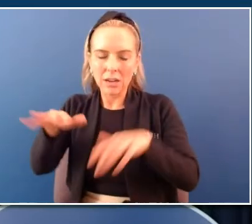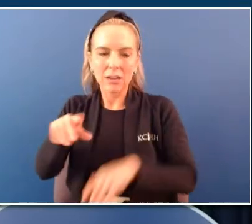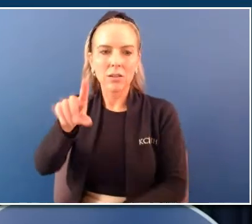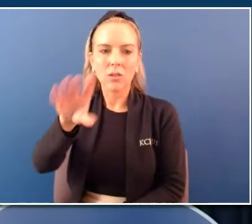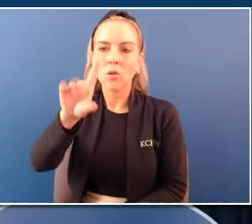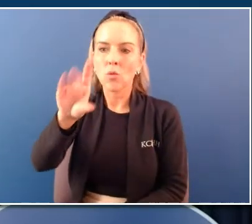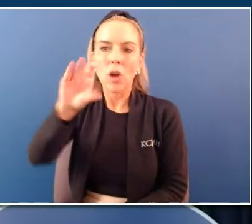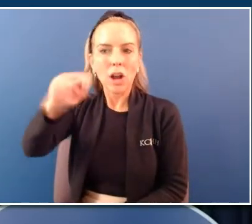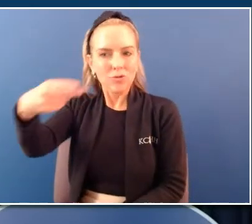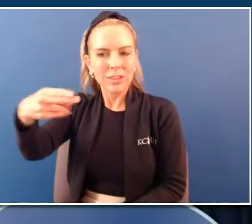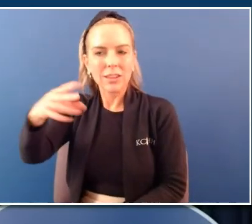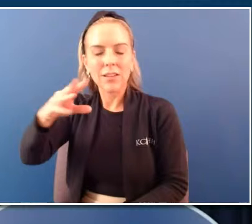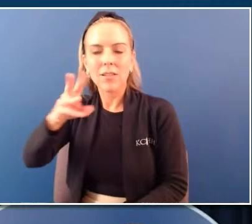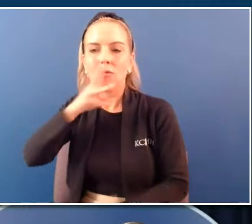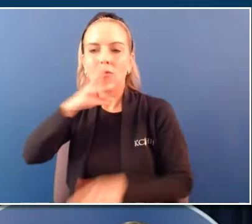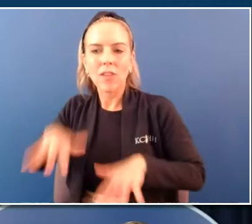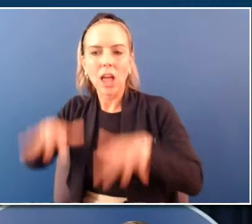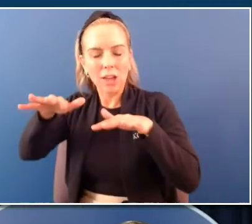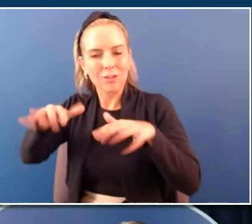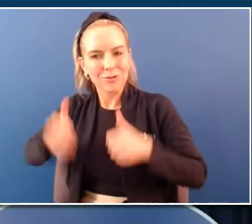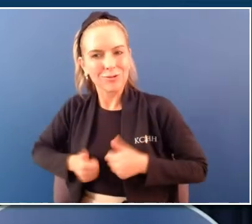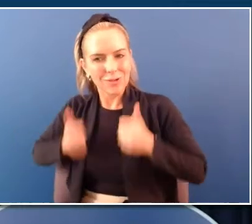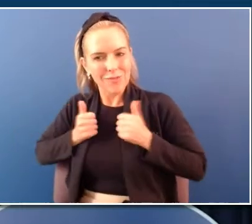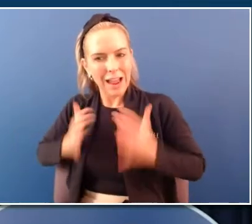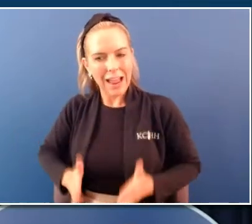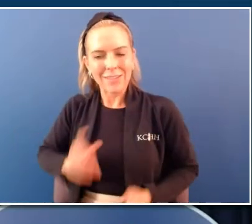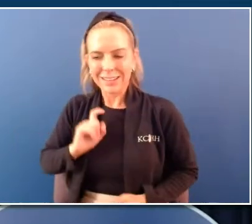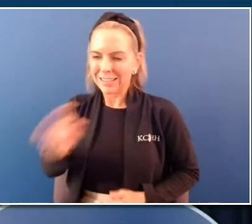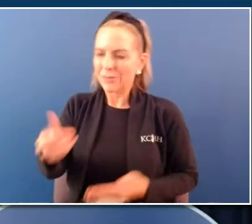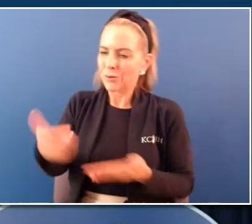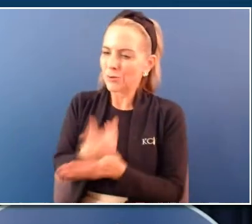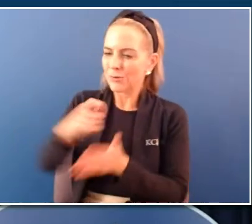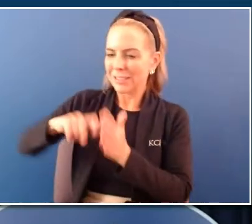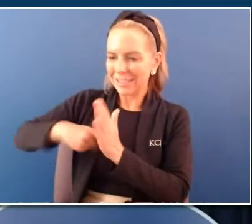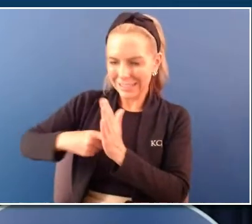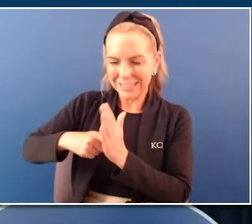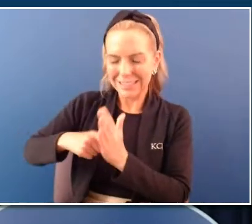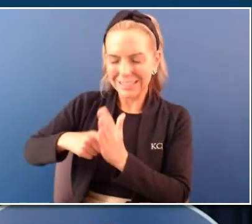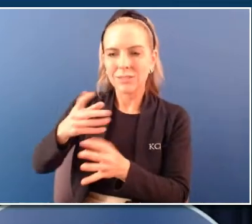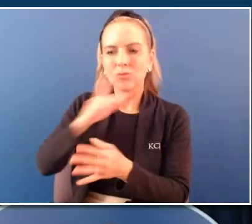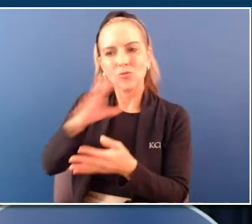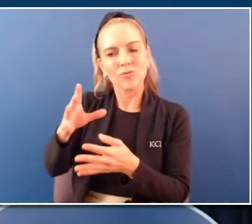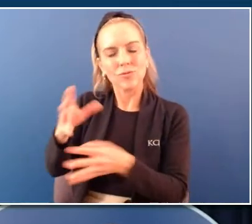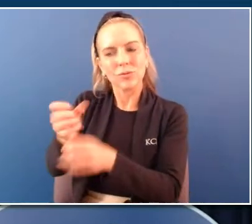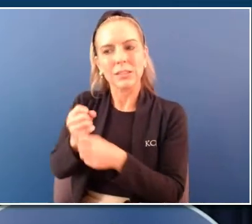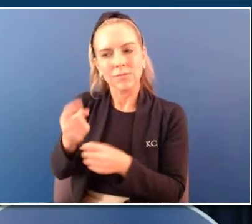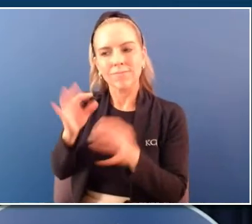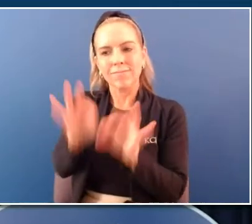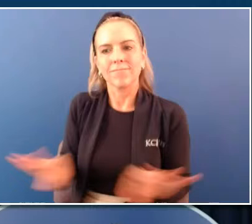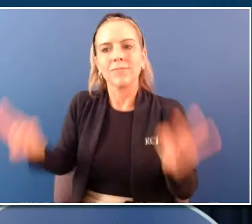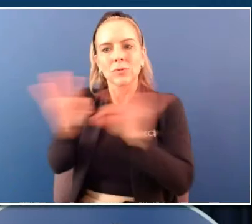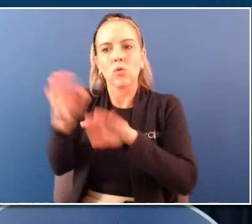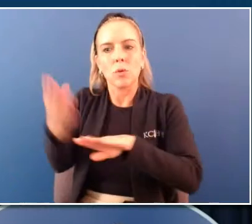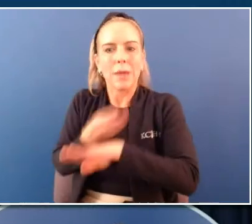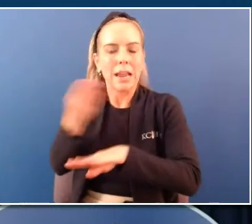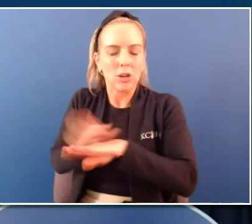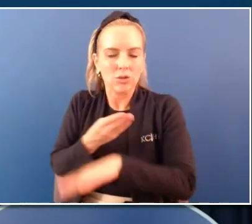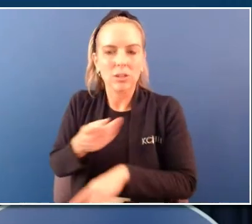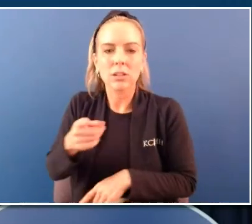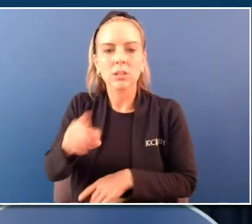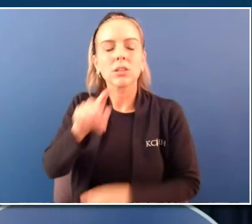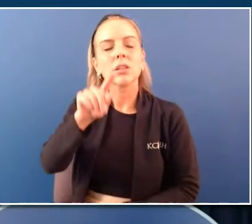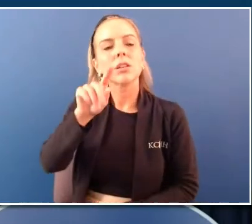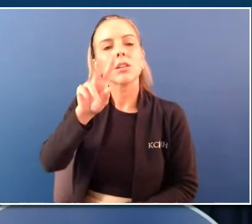survivor to receive keys to a new home or receive significant repairs. The Alliance has completed 23 new homes